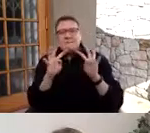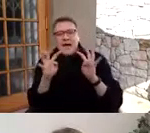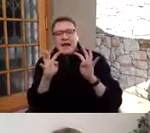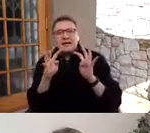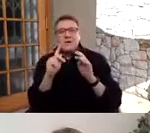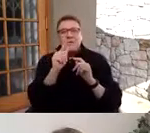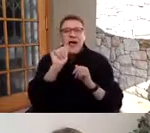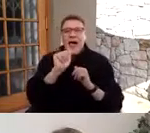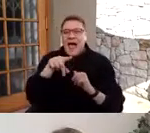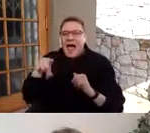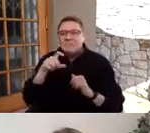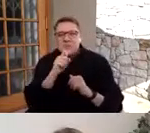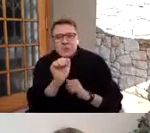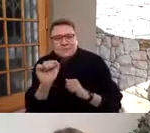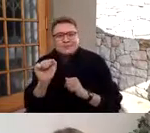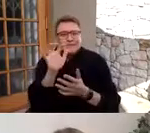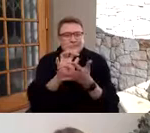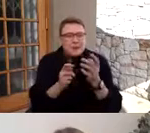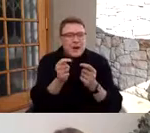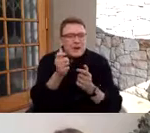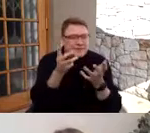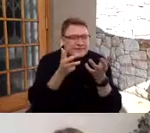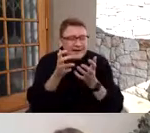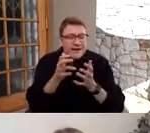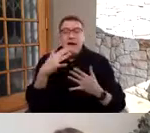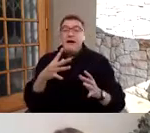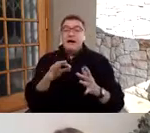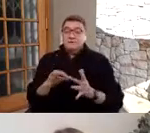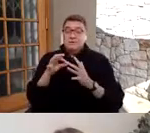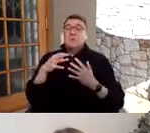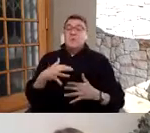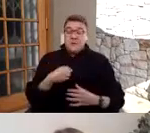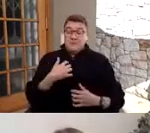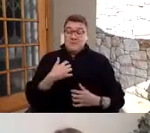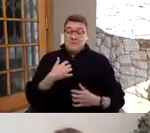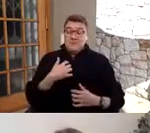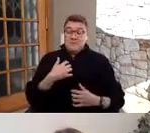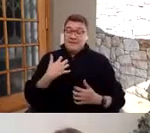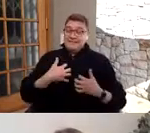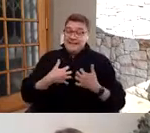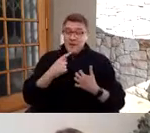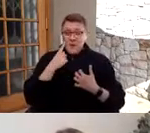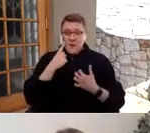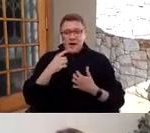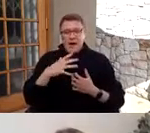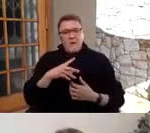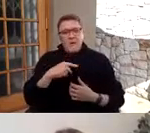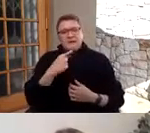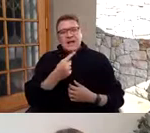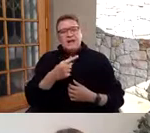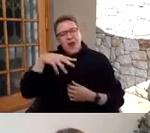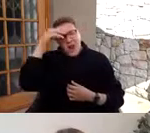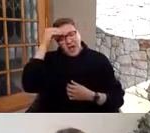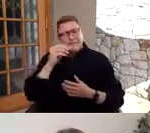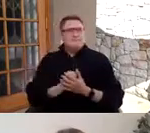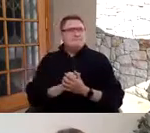use, and also a bit about their story. So it was really, really special. And I'm excited. I told when we had our mock, I really want to learn to